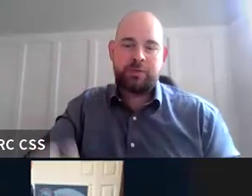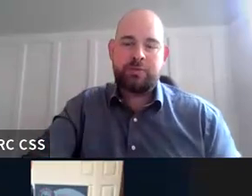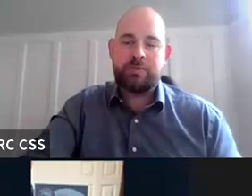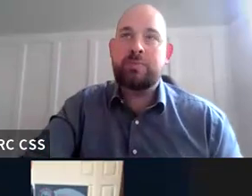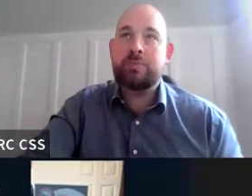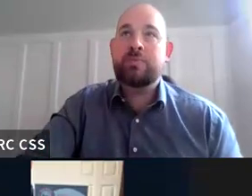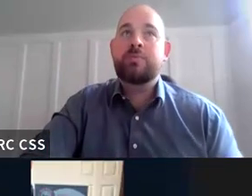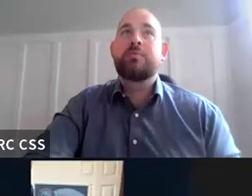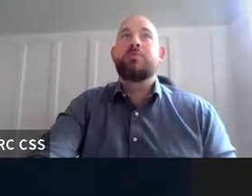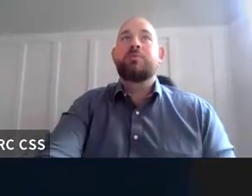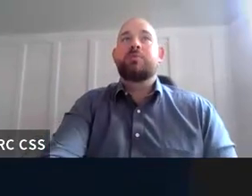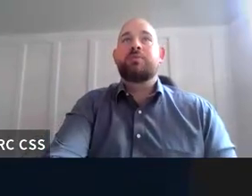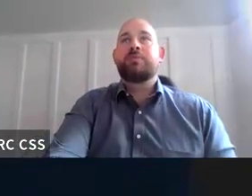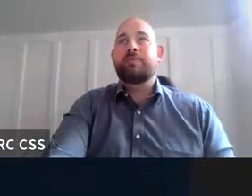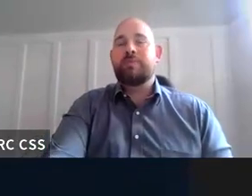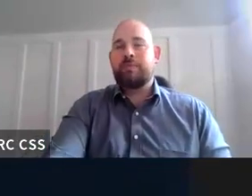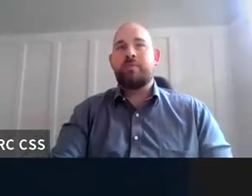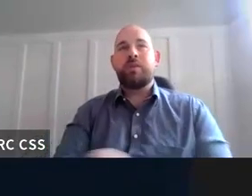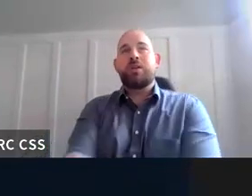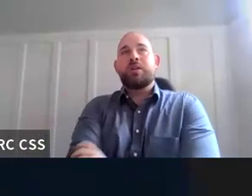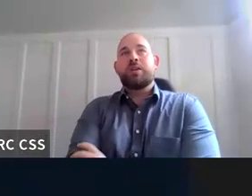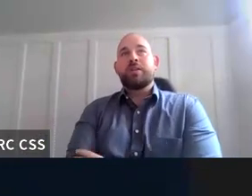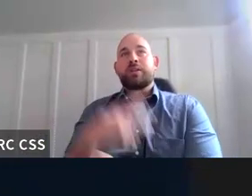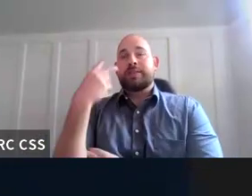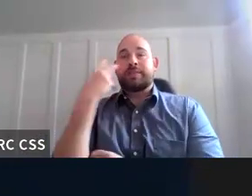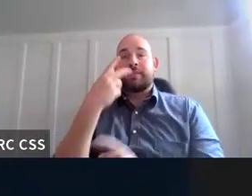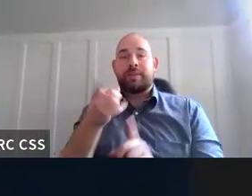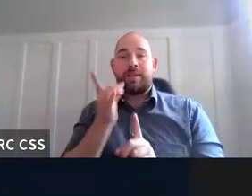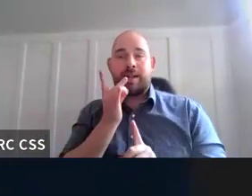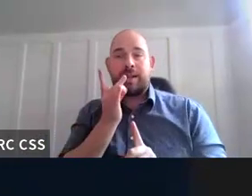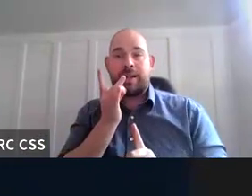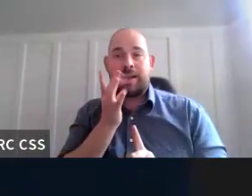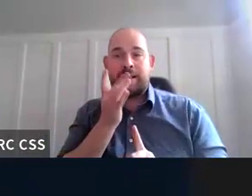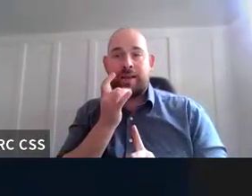So there was a room that was a bathroom that was more specifically for the deaf and hard of hearing.